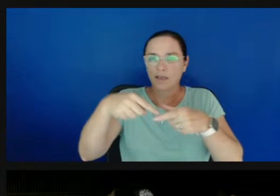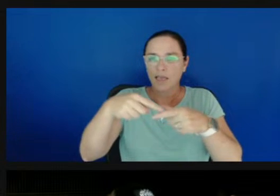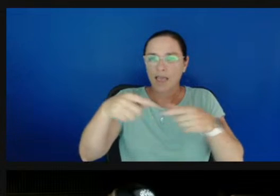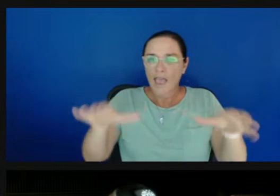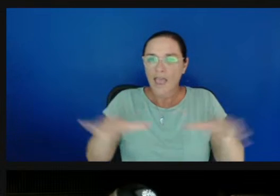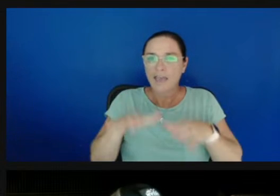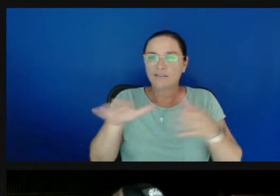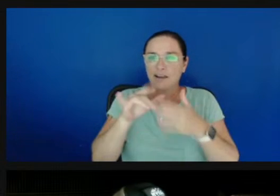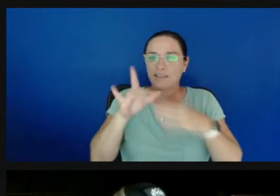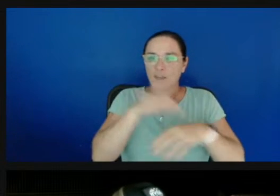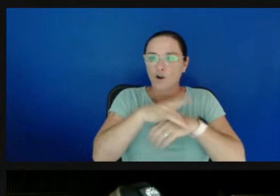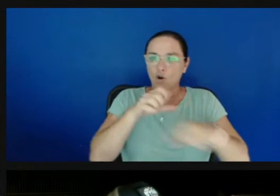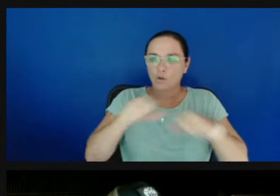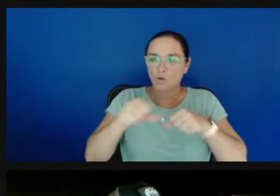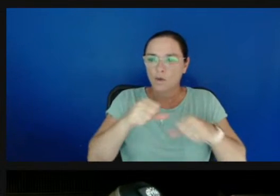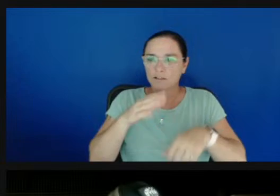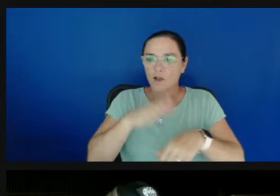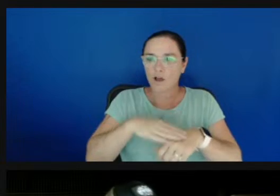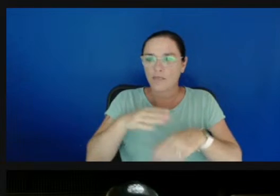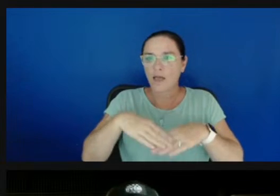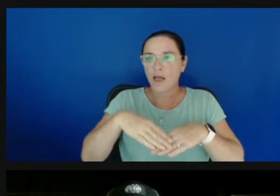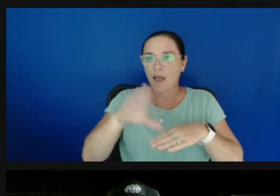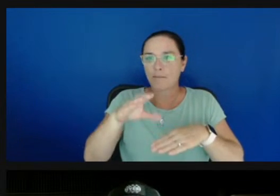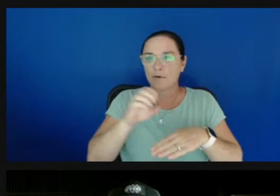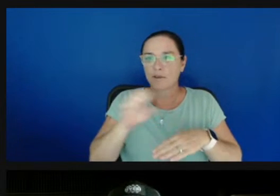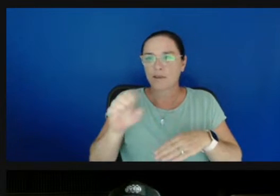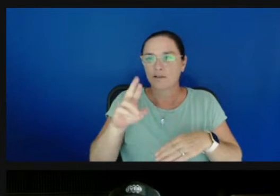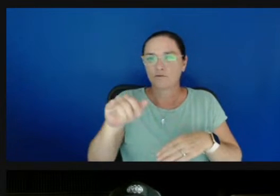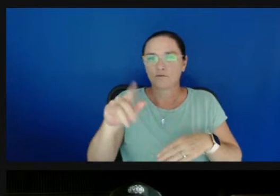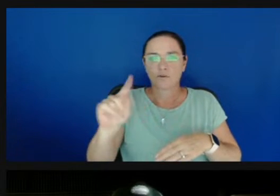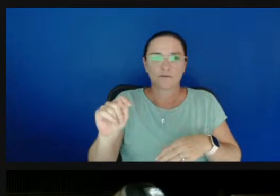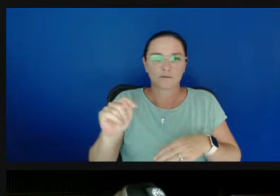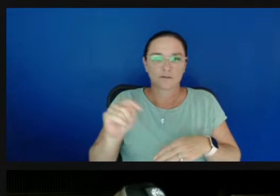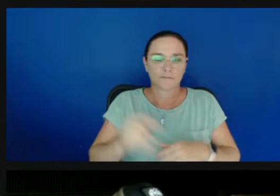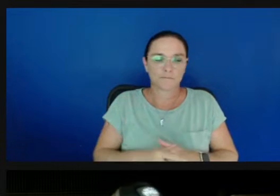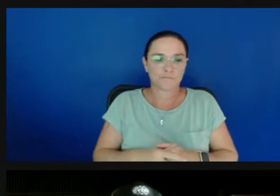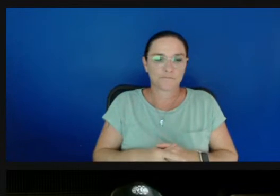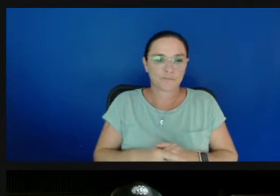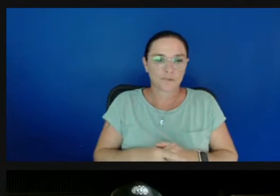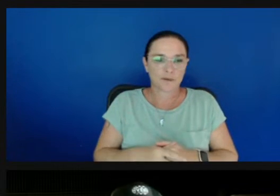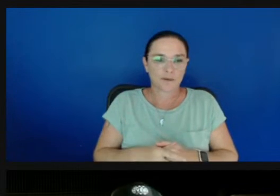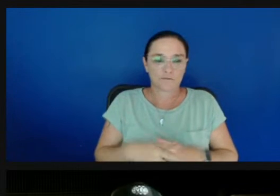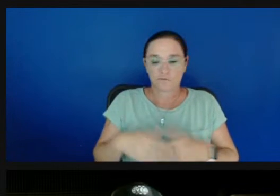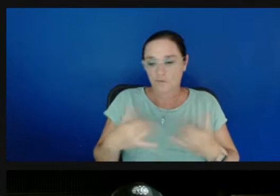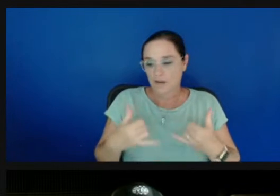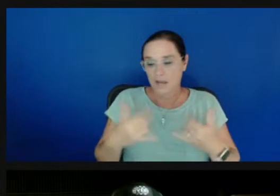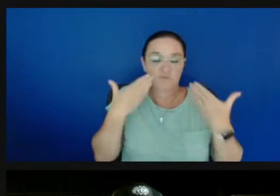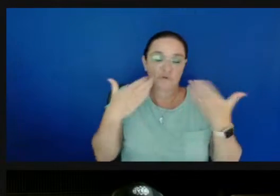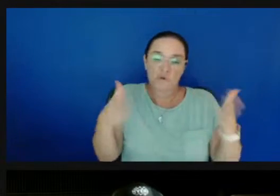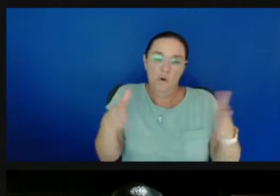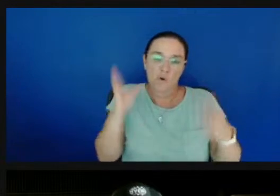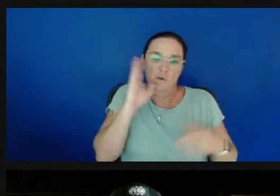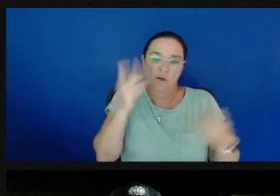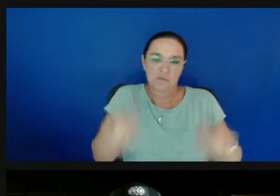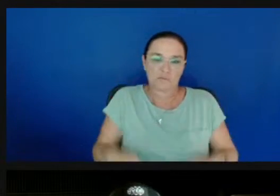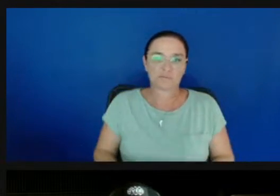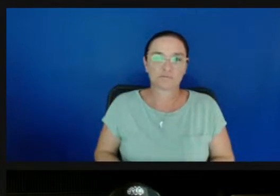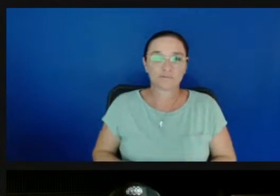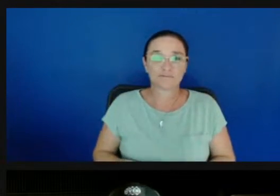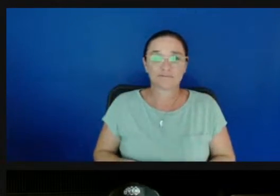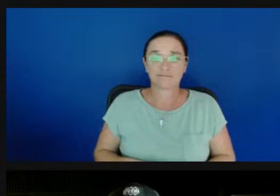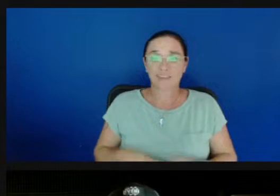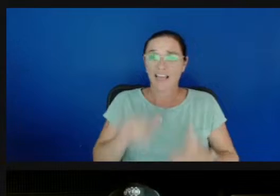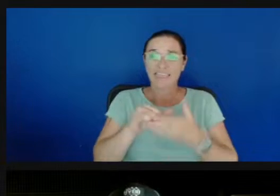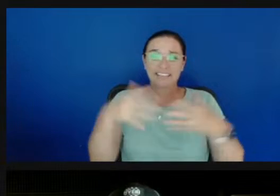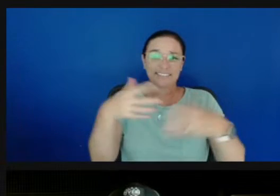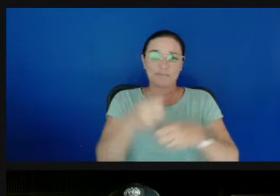faults in the upper East Rift Zone. And at this time, it's not known what's going to happen. And that is the summary of the